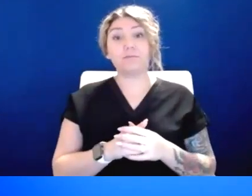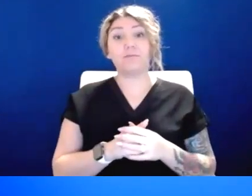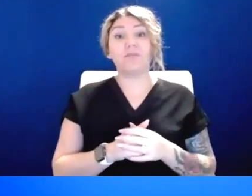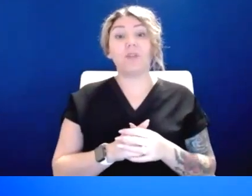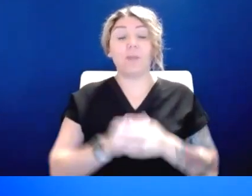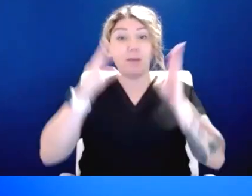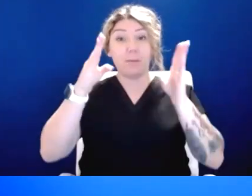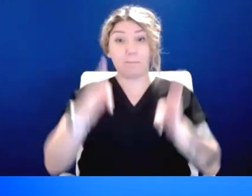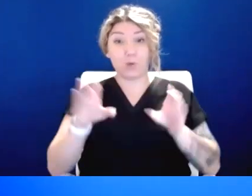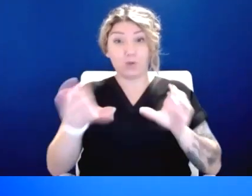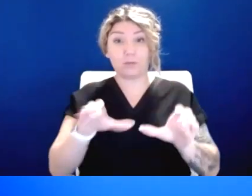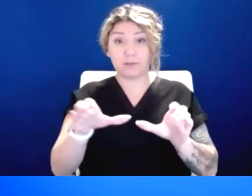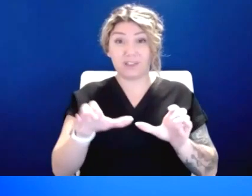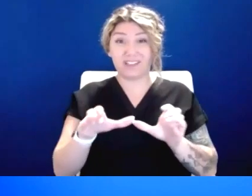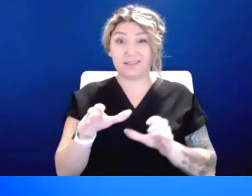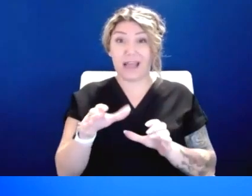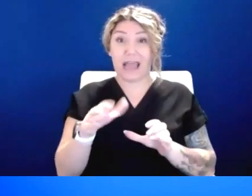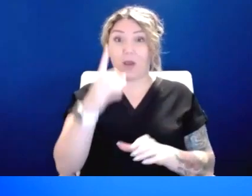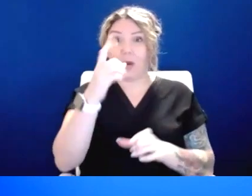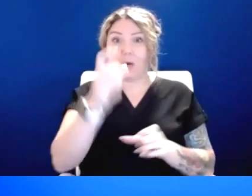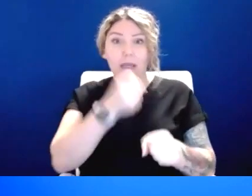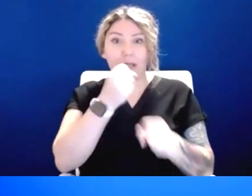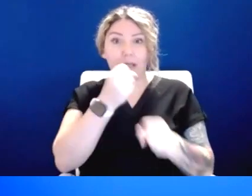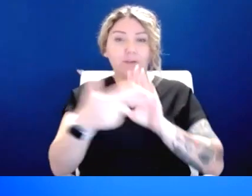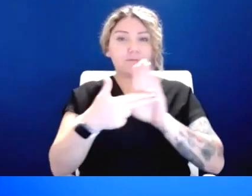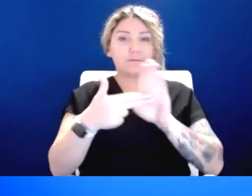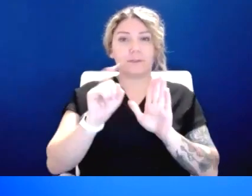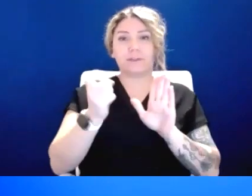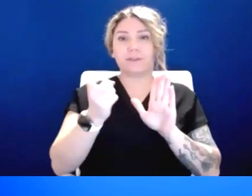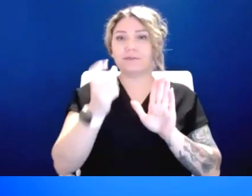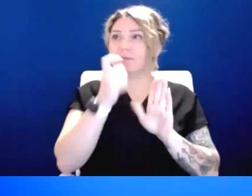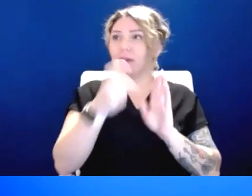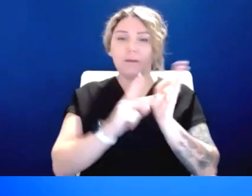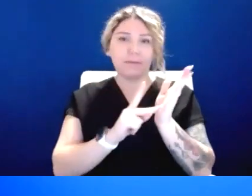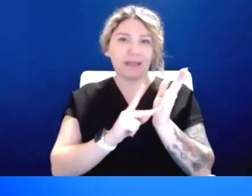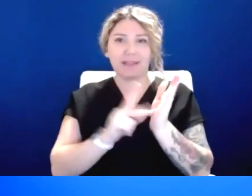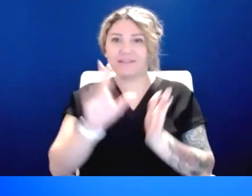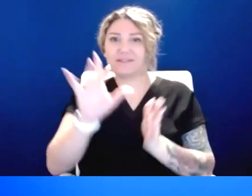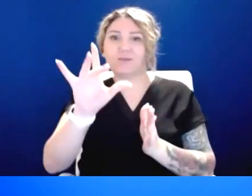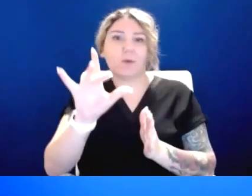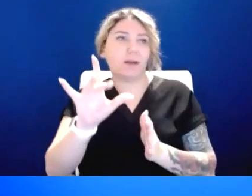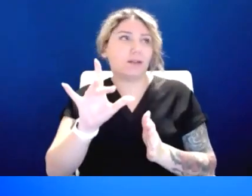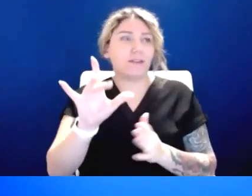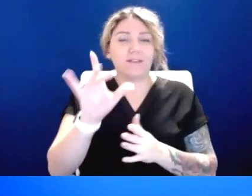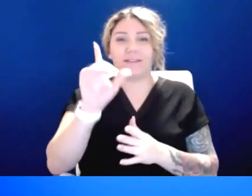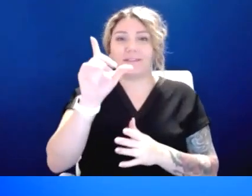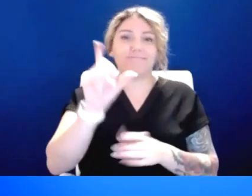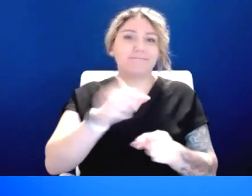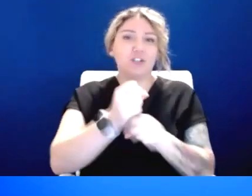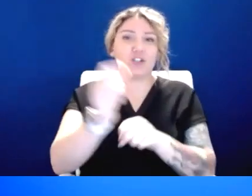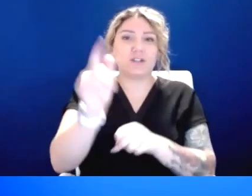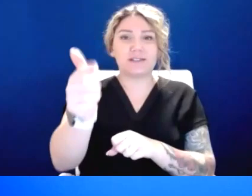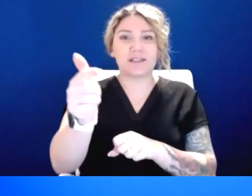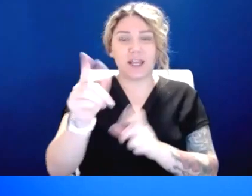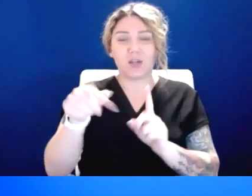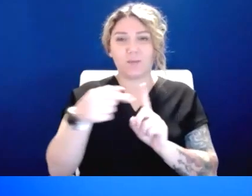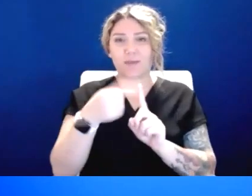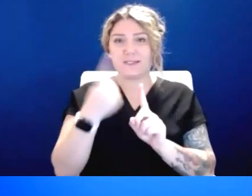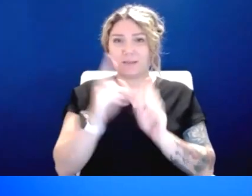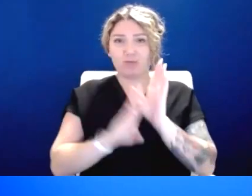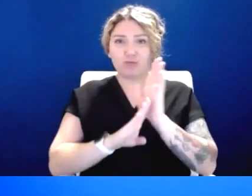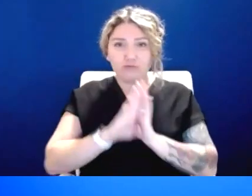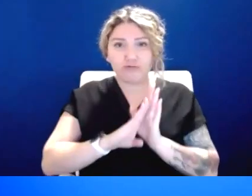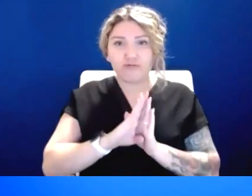of diagnosis is going to mean what they're going to be year 20, 25 years down the road. Because when person develops Parkinson's, they have such